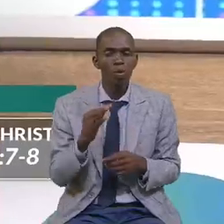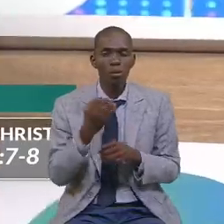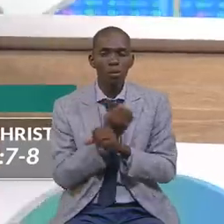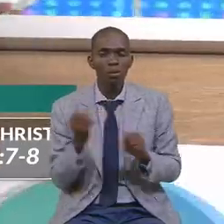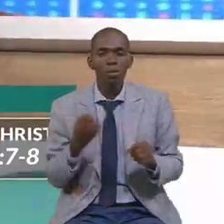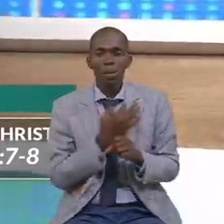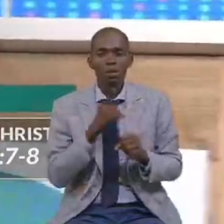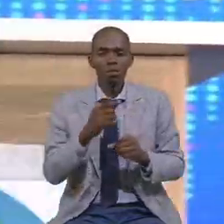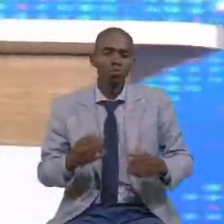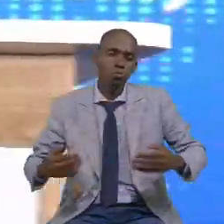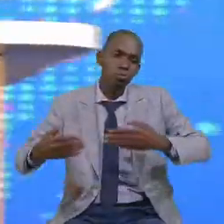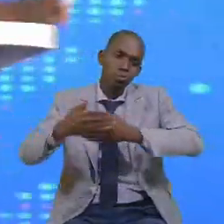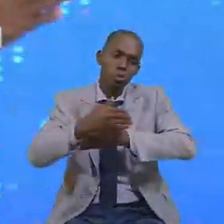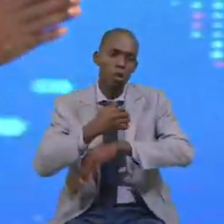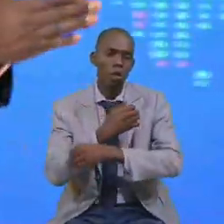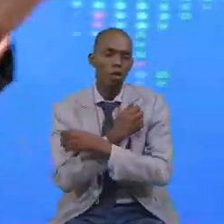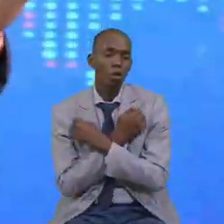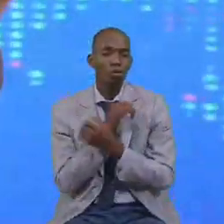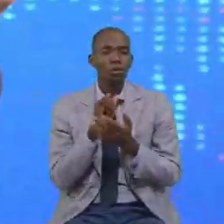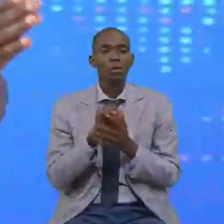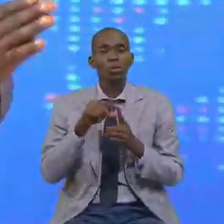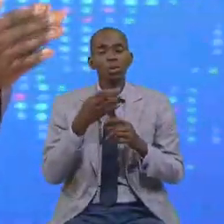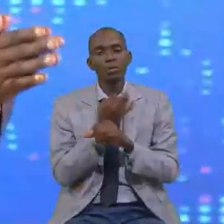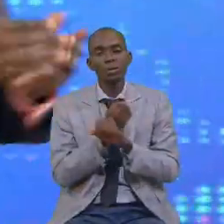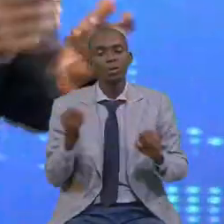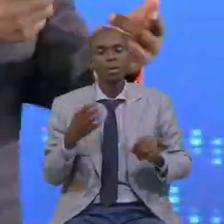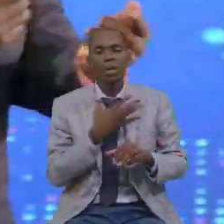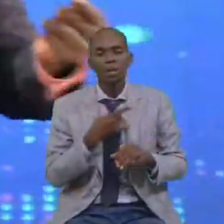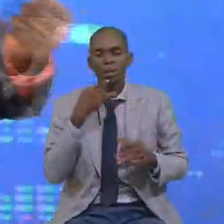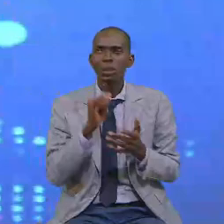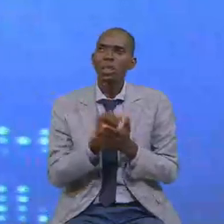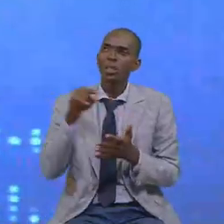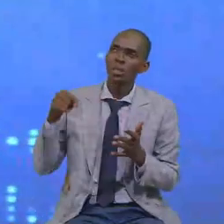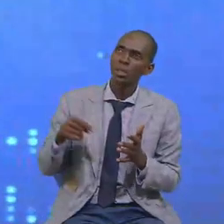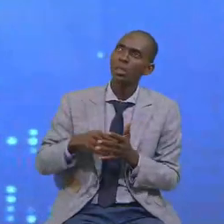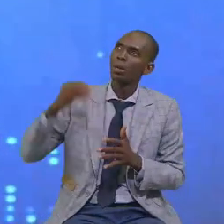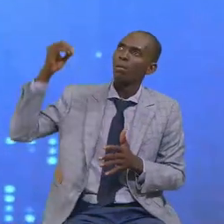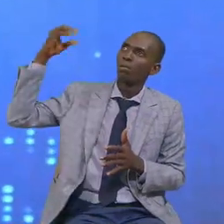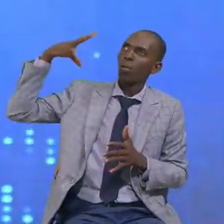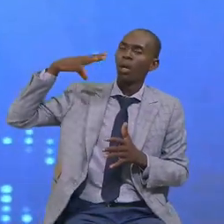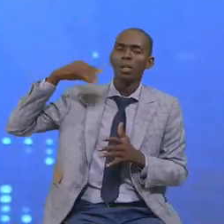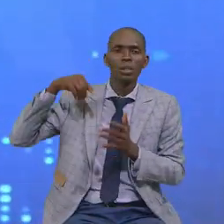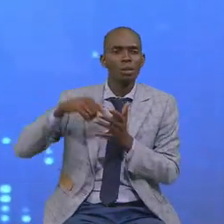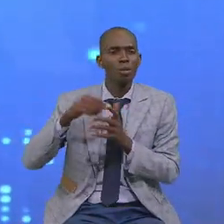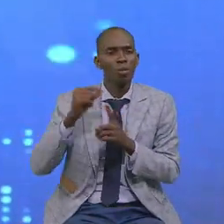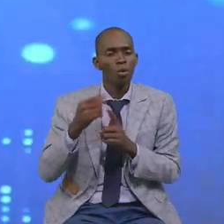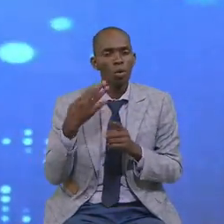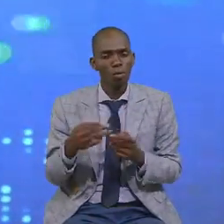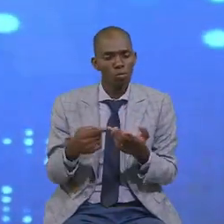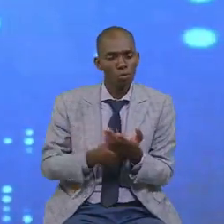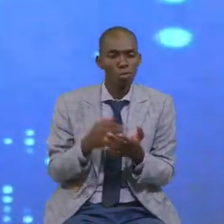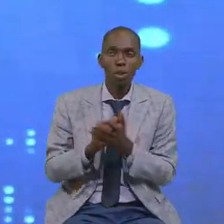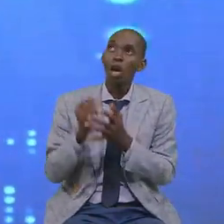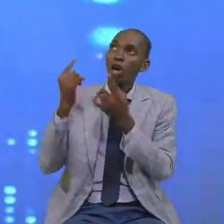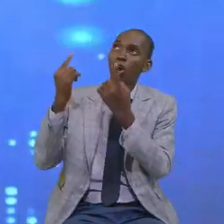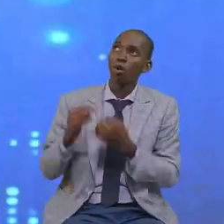you say, this light of the gospel that comes to me, I will live by it. I